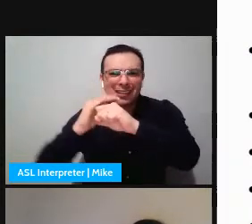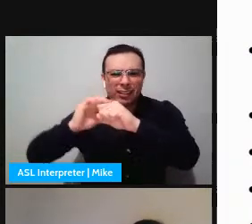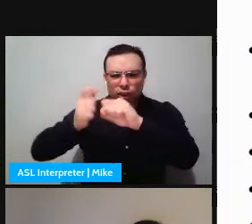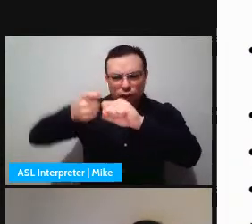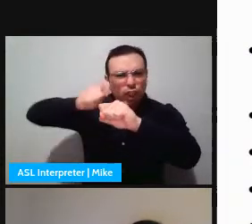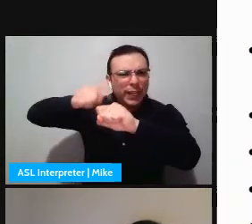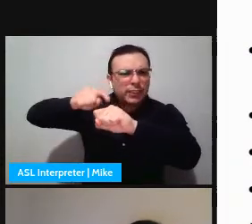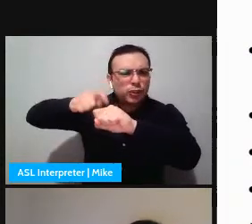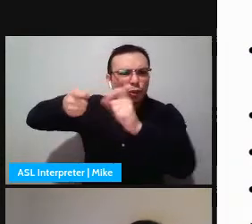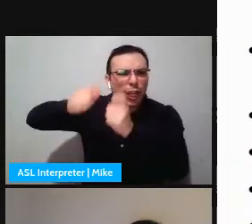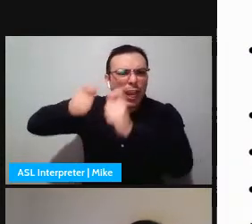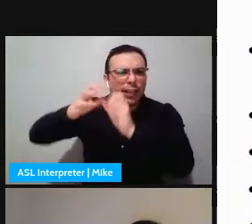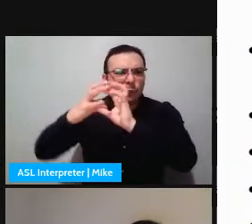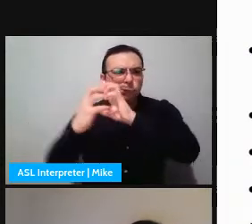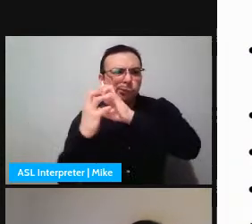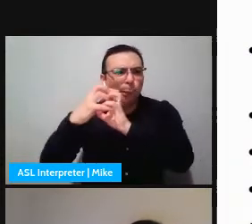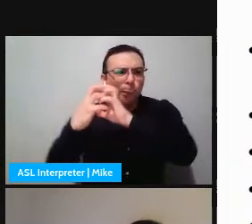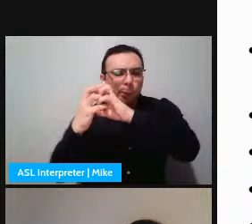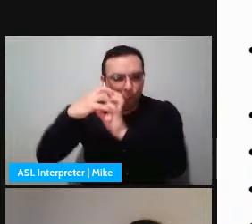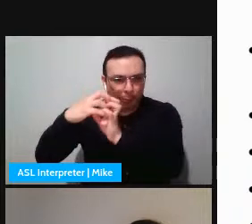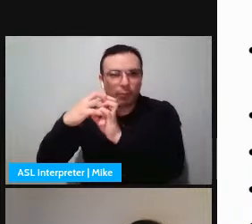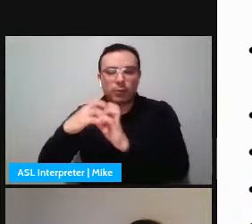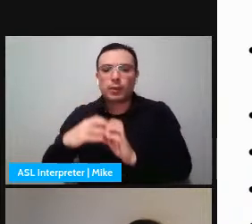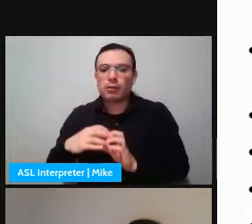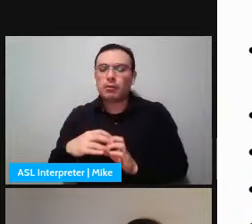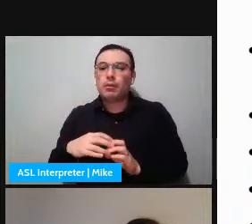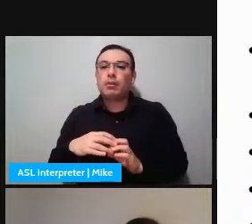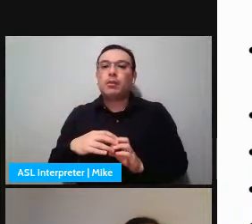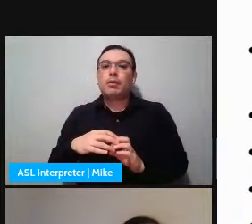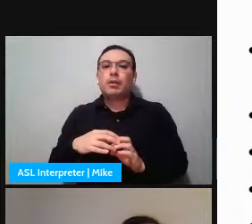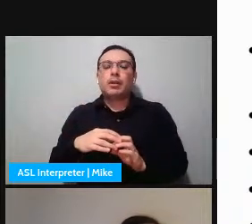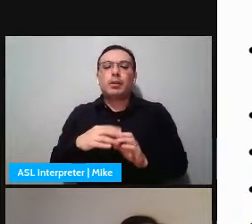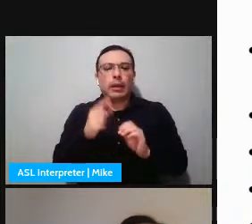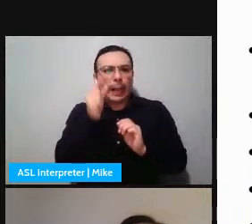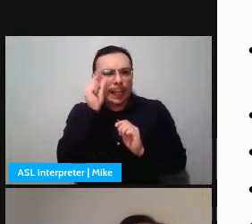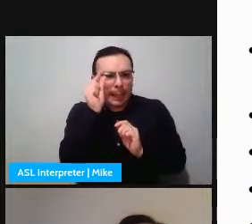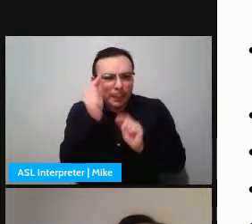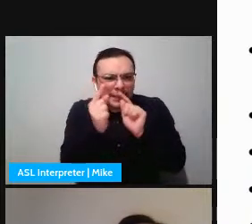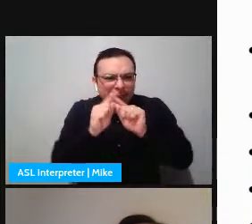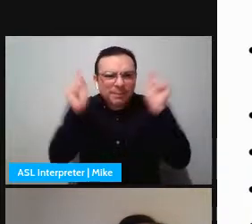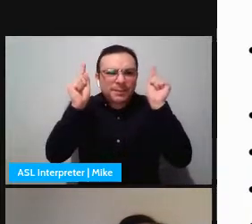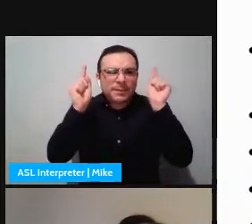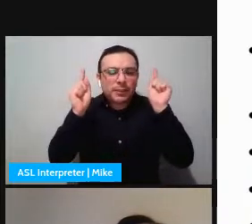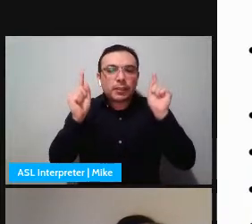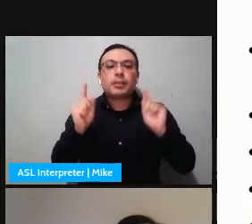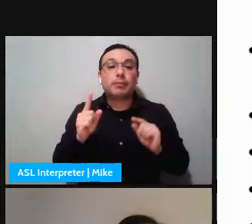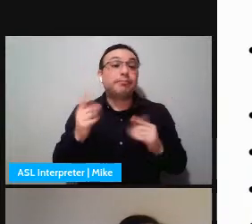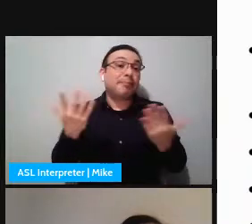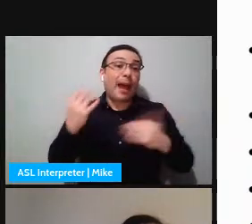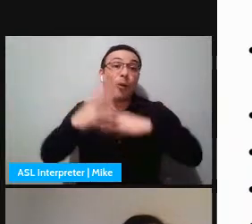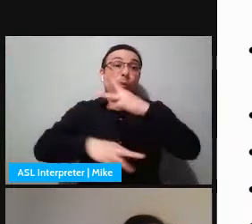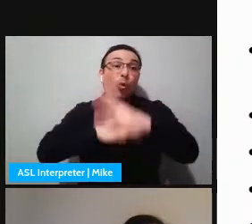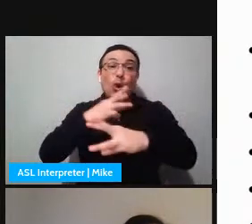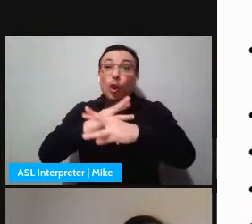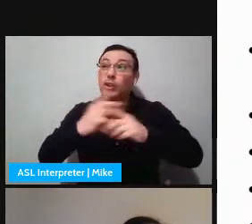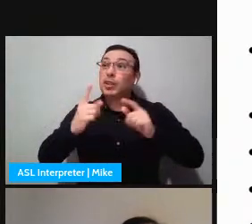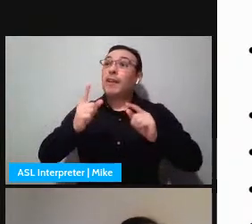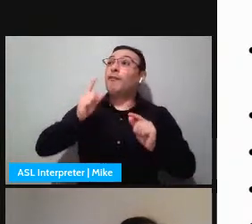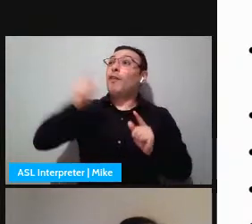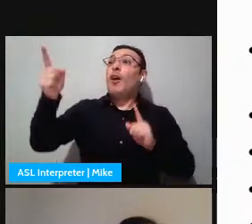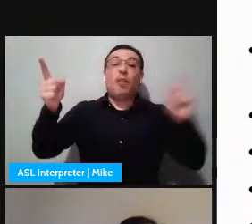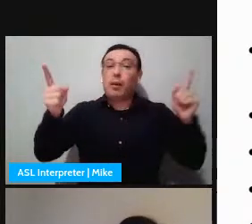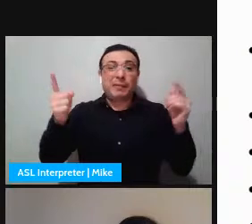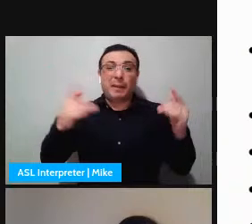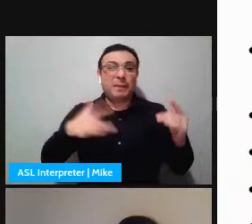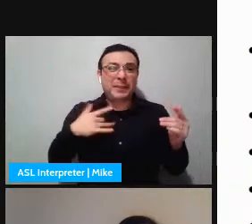now. So they start one place and it spreads all over. And so these variants are expected to be essentially everywhere,